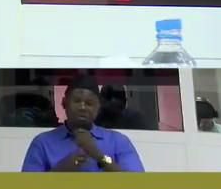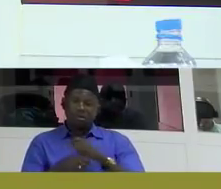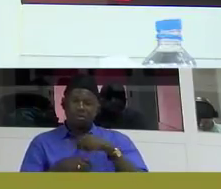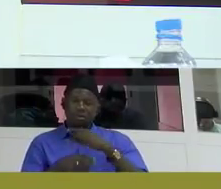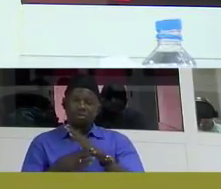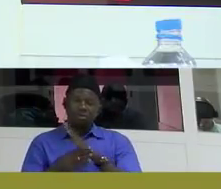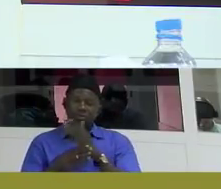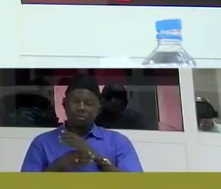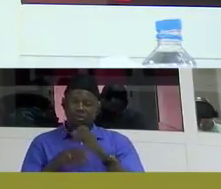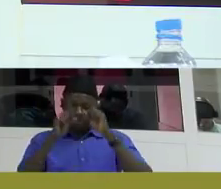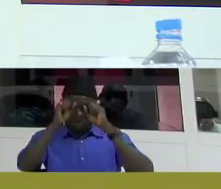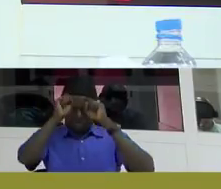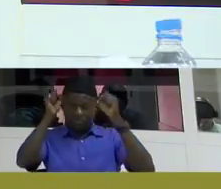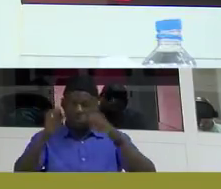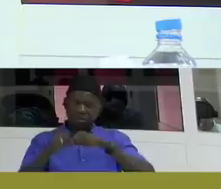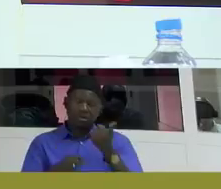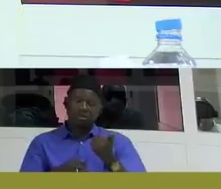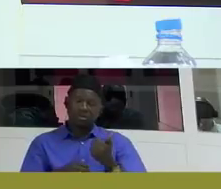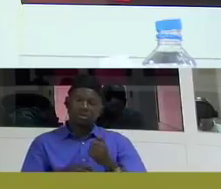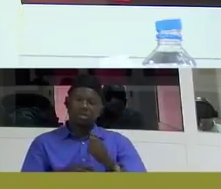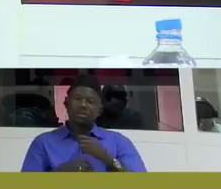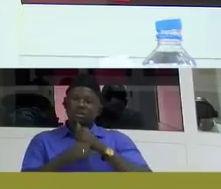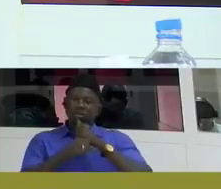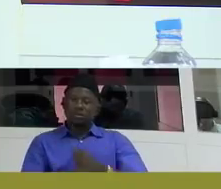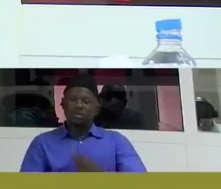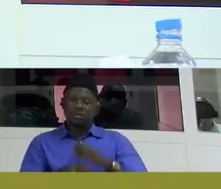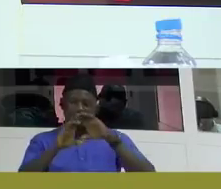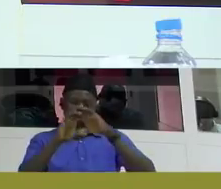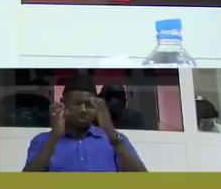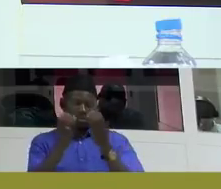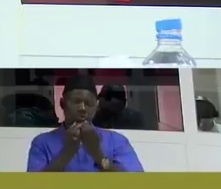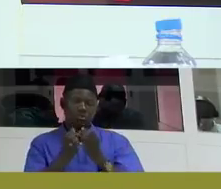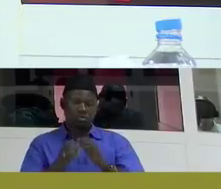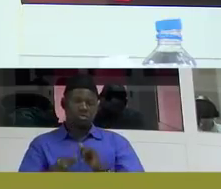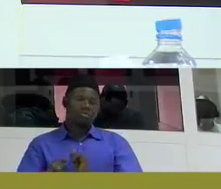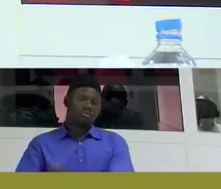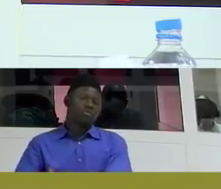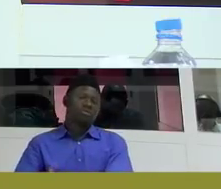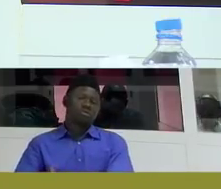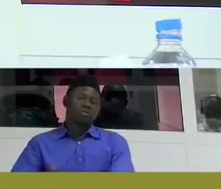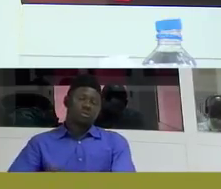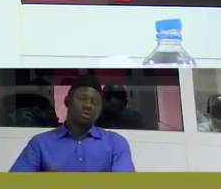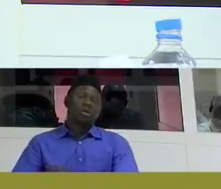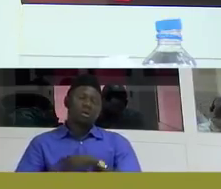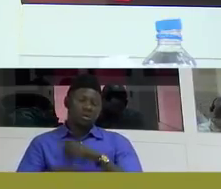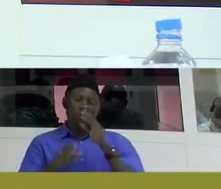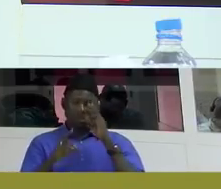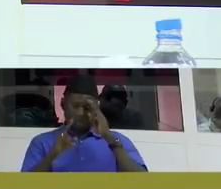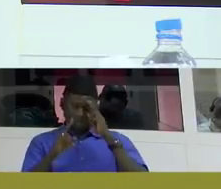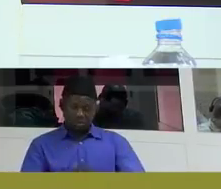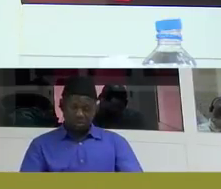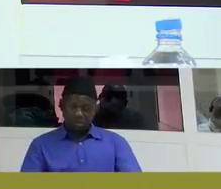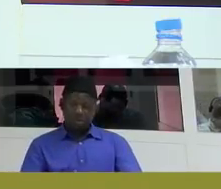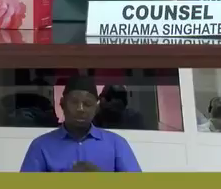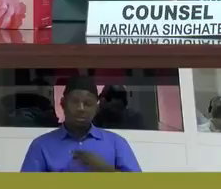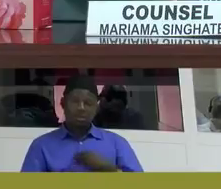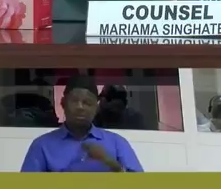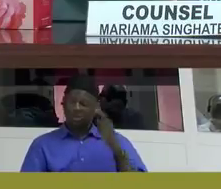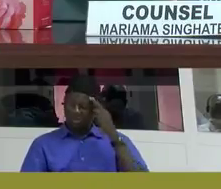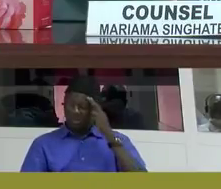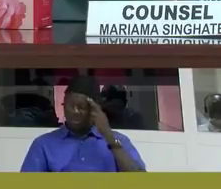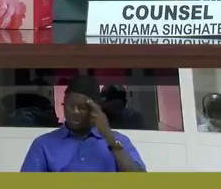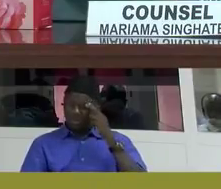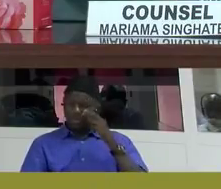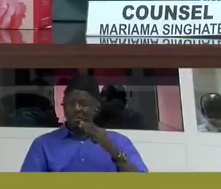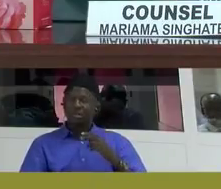Christian community will be preserved, and government expects the Christian community to do likewise.